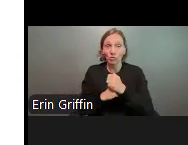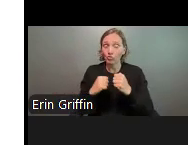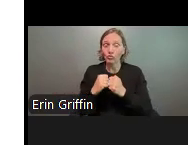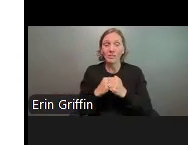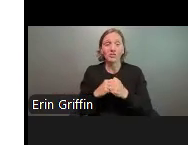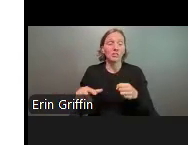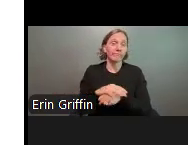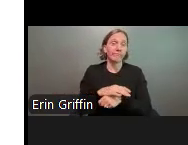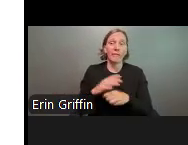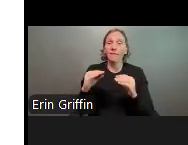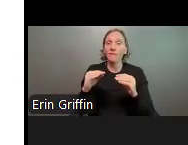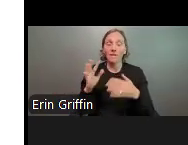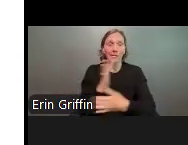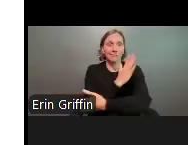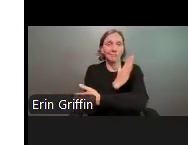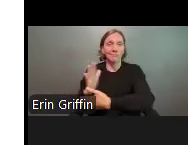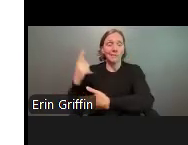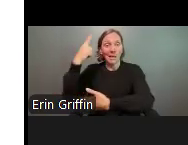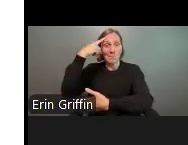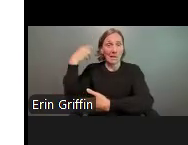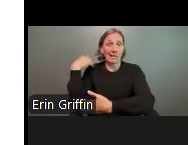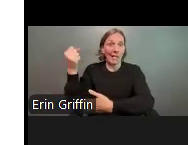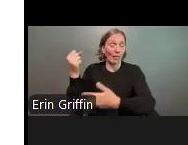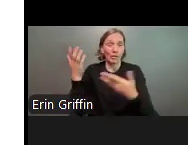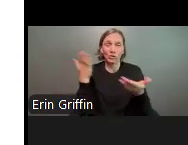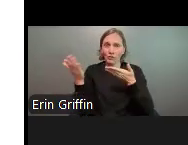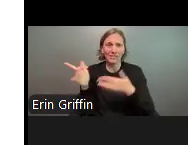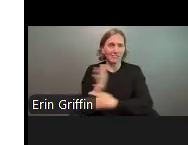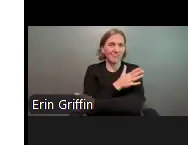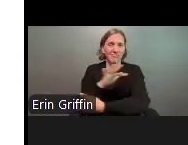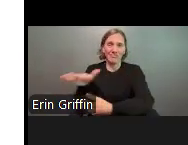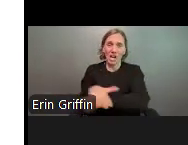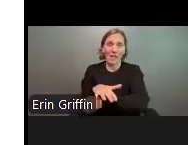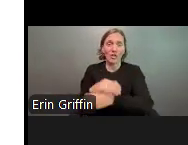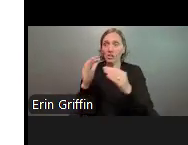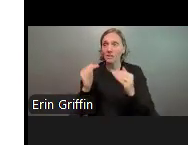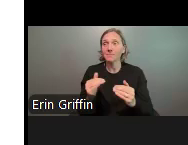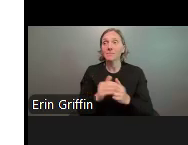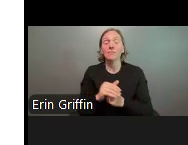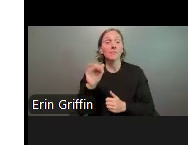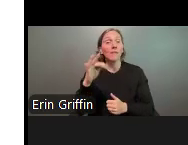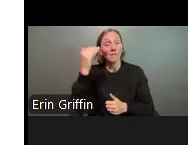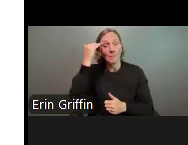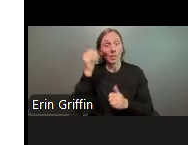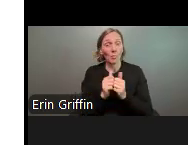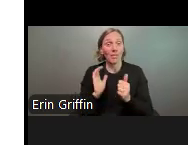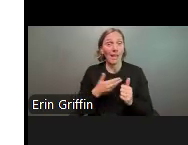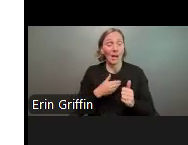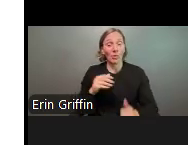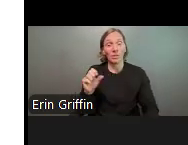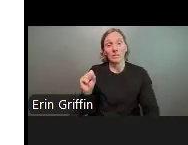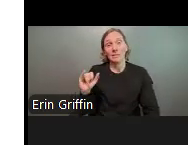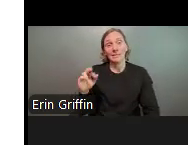full continuum of mental health services that we do today. In case you're familiar with our SERI or